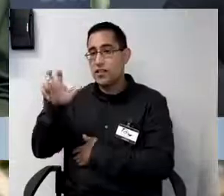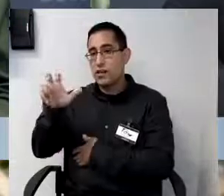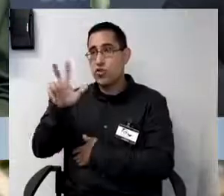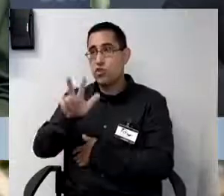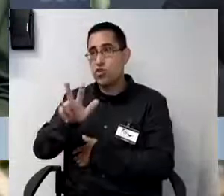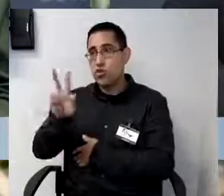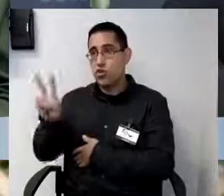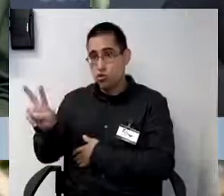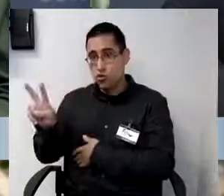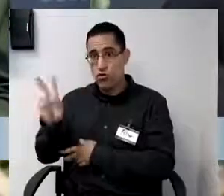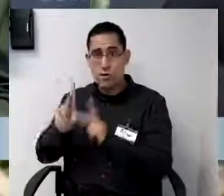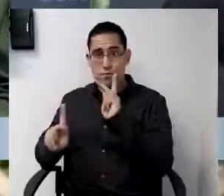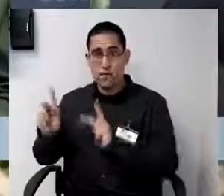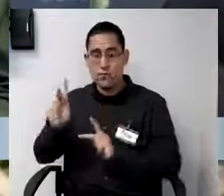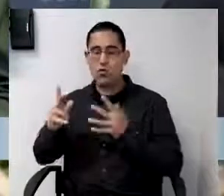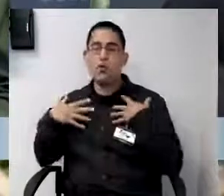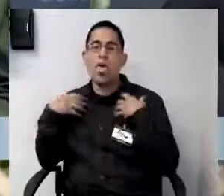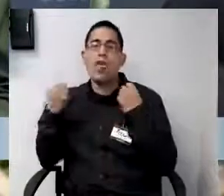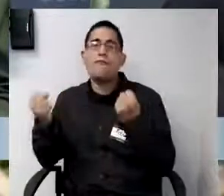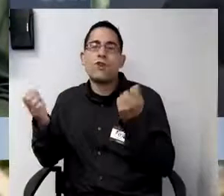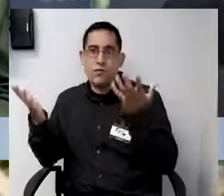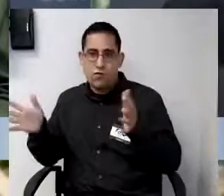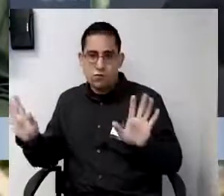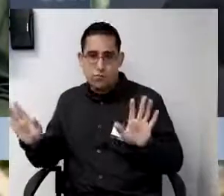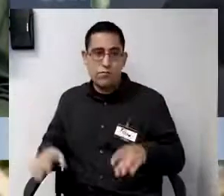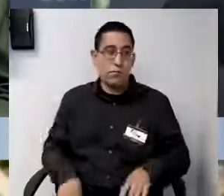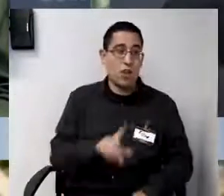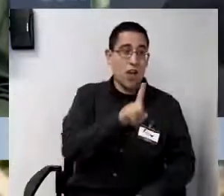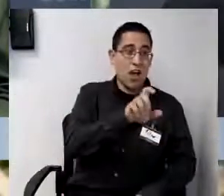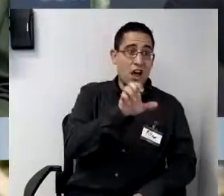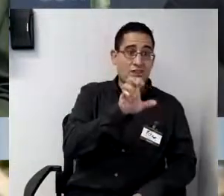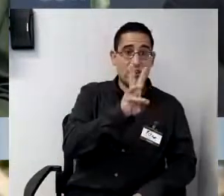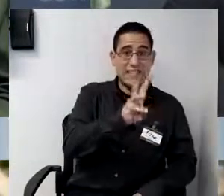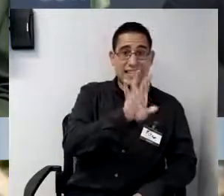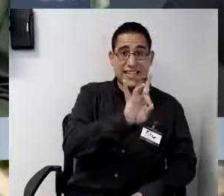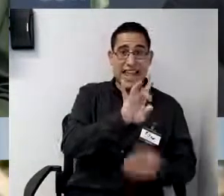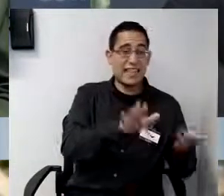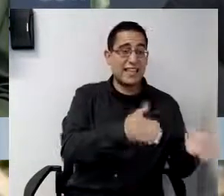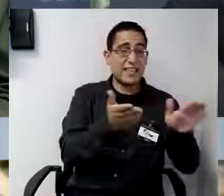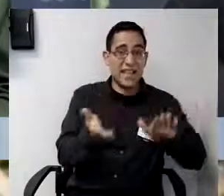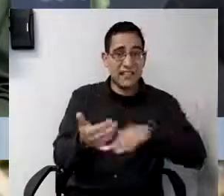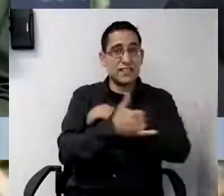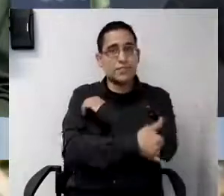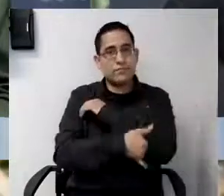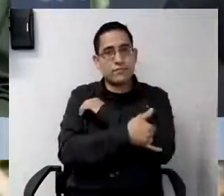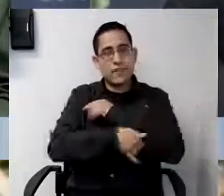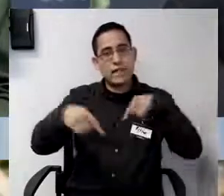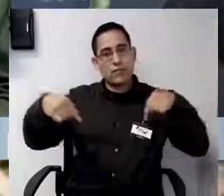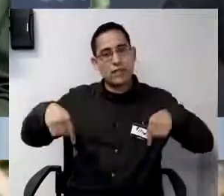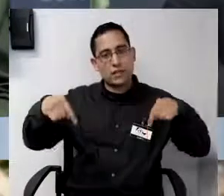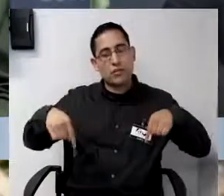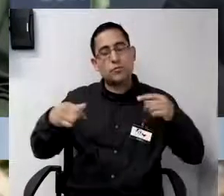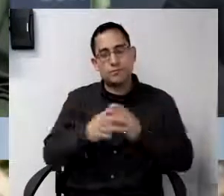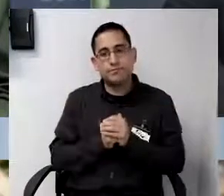4,332 of them have recovered. We've had 168 deaths countywide, and there currently